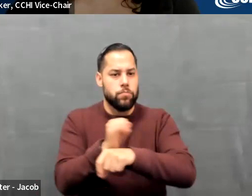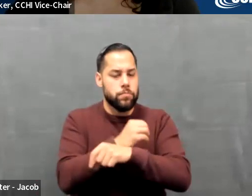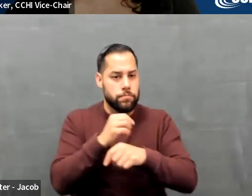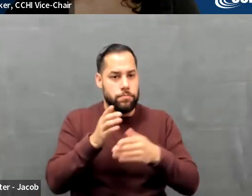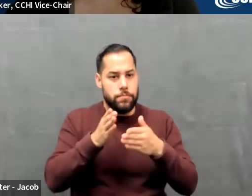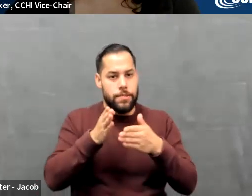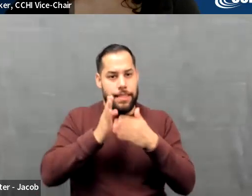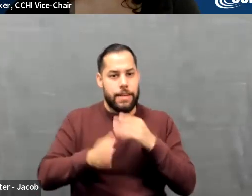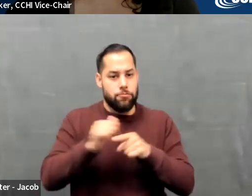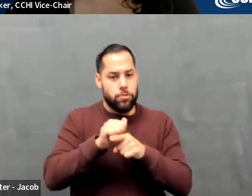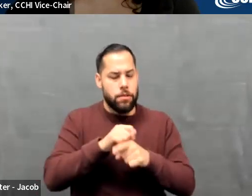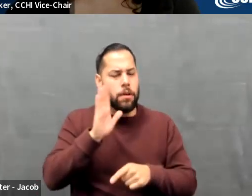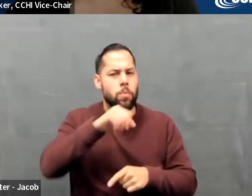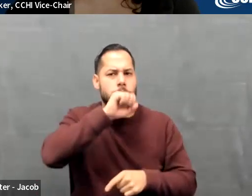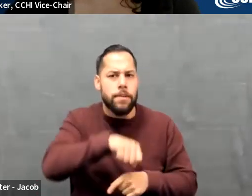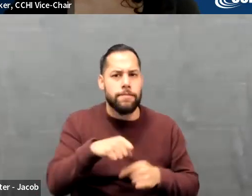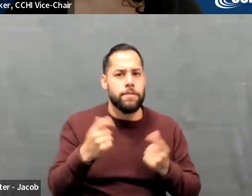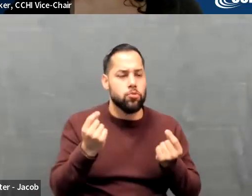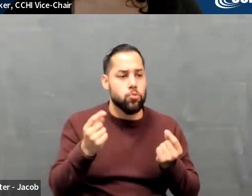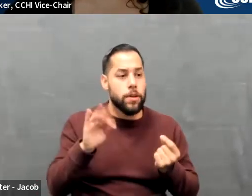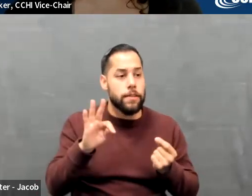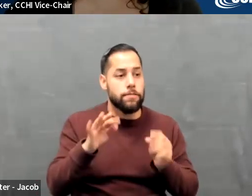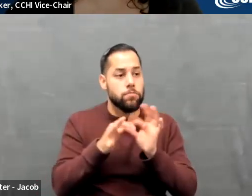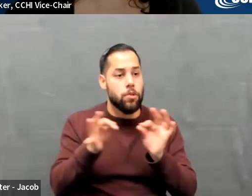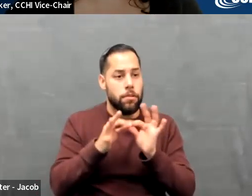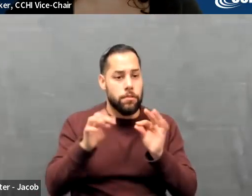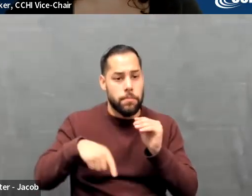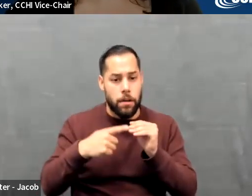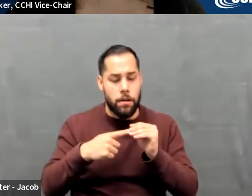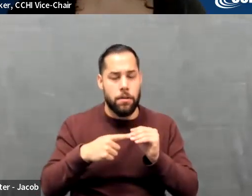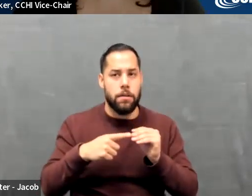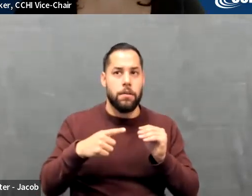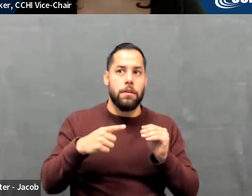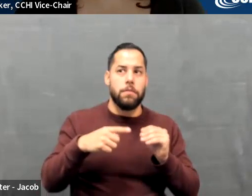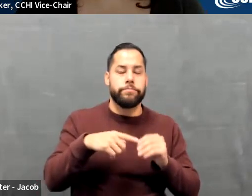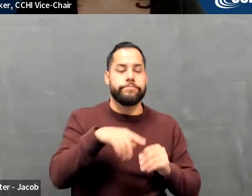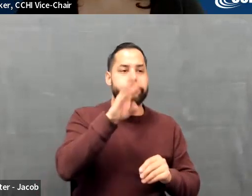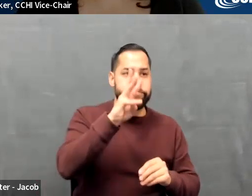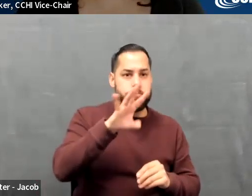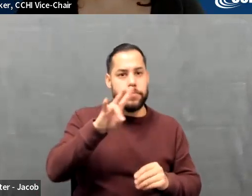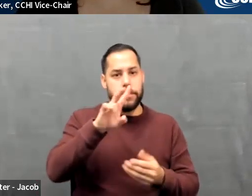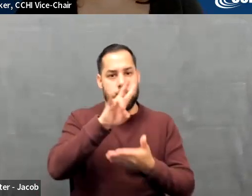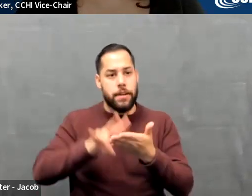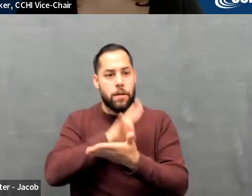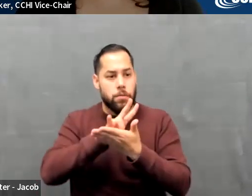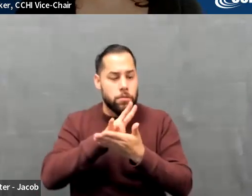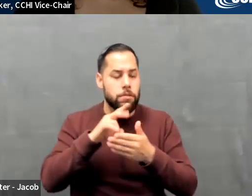What I love to do, if we're talking about like a, you know, a 6 or 7 hour training,